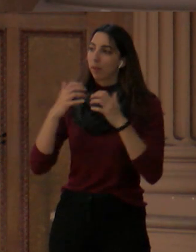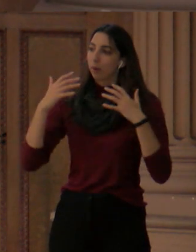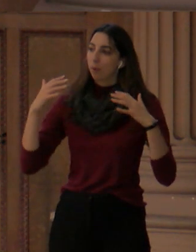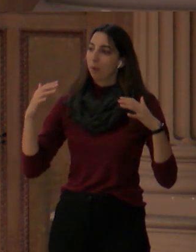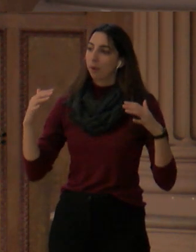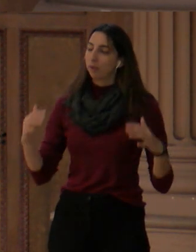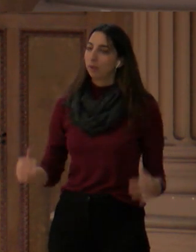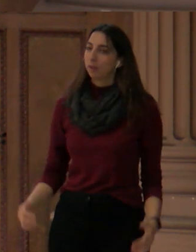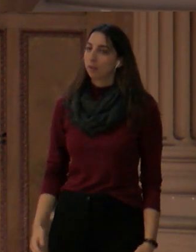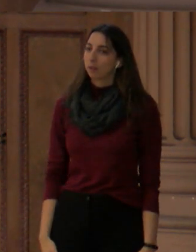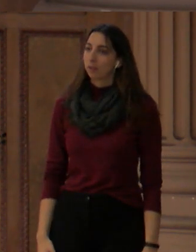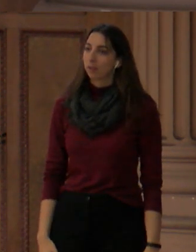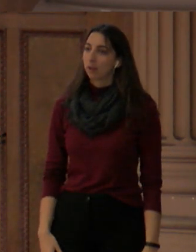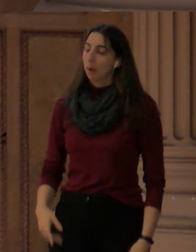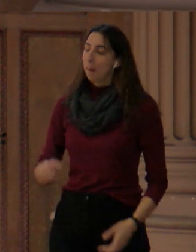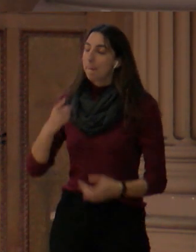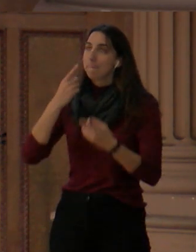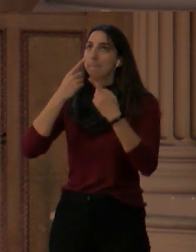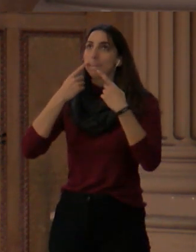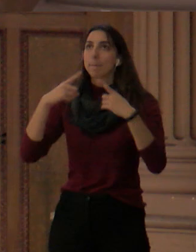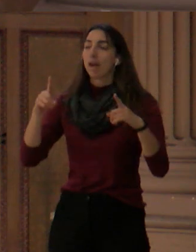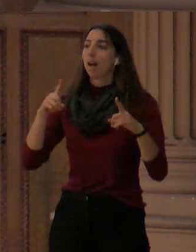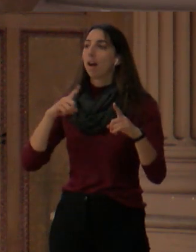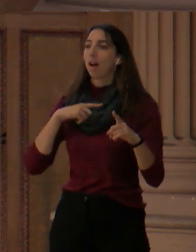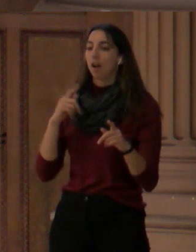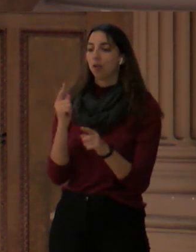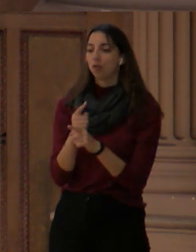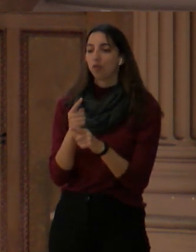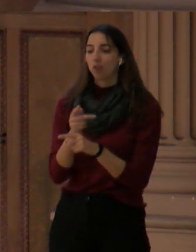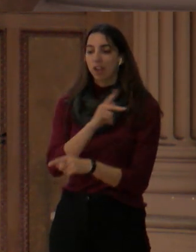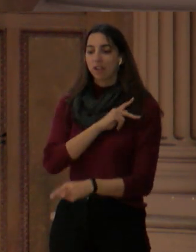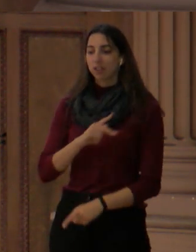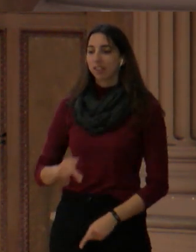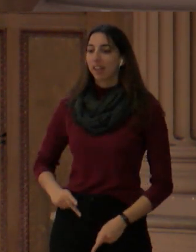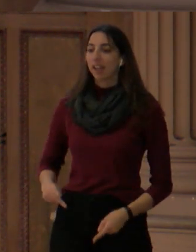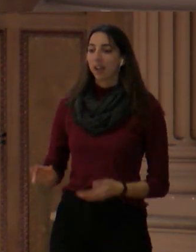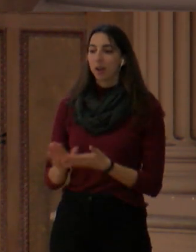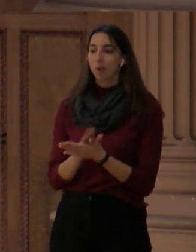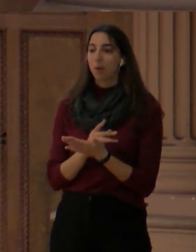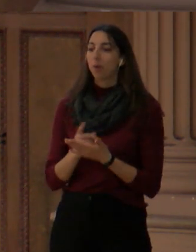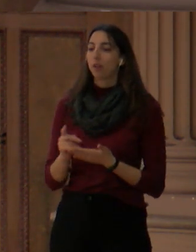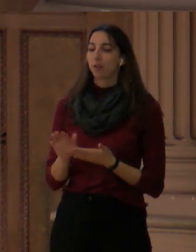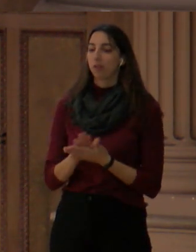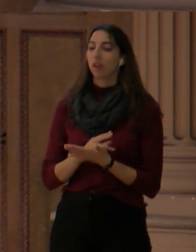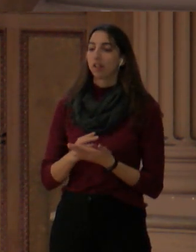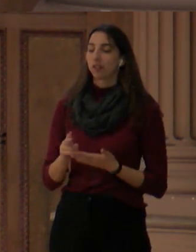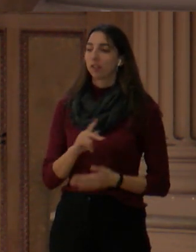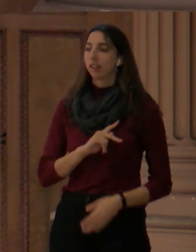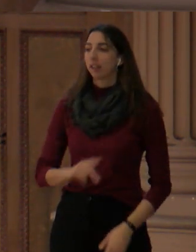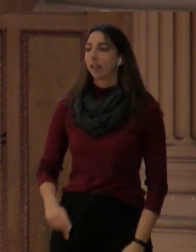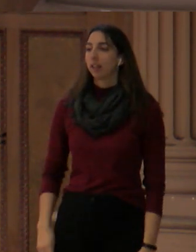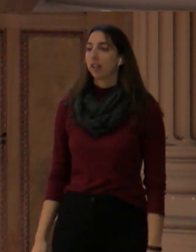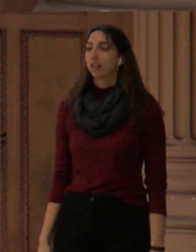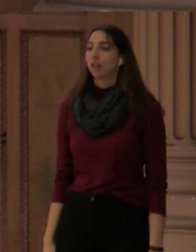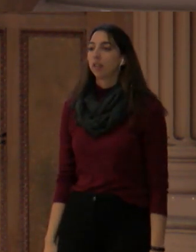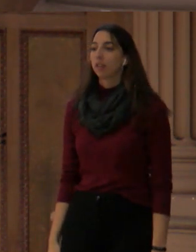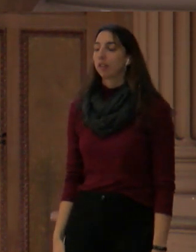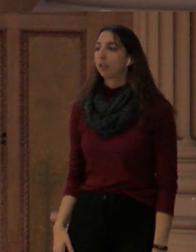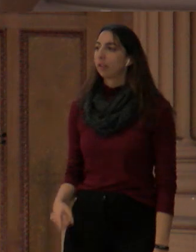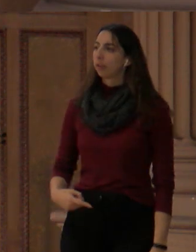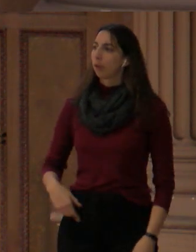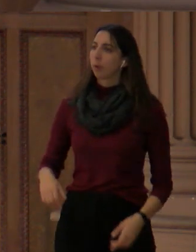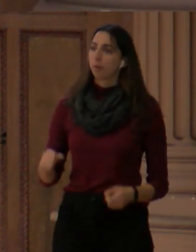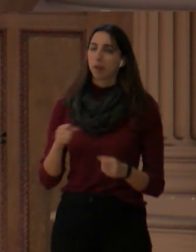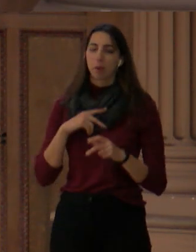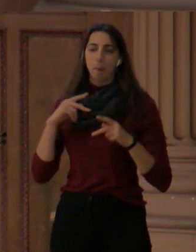So finally, a righteous king. And it's right to celebrate. So the people throw a rocking party in celebration of this king.